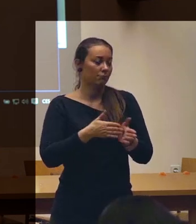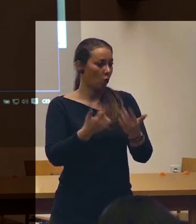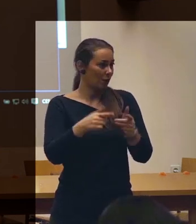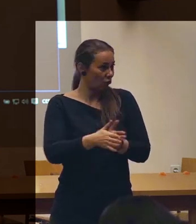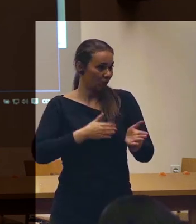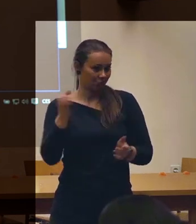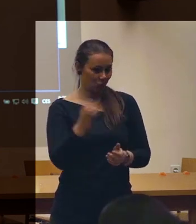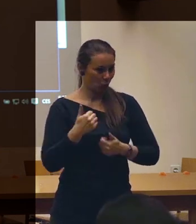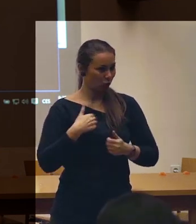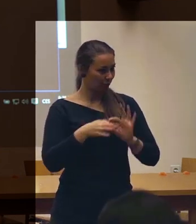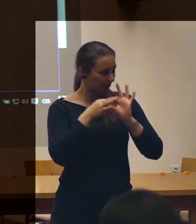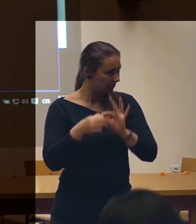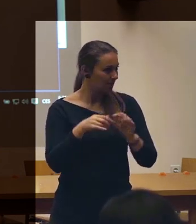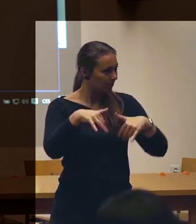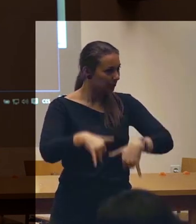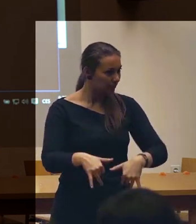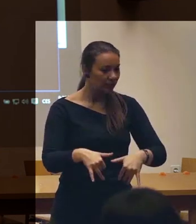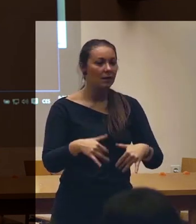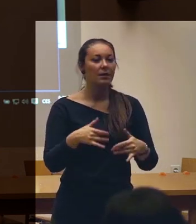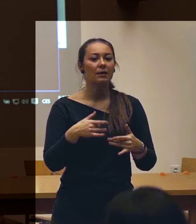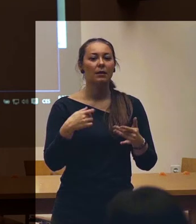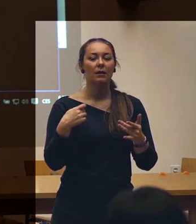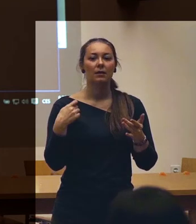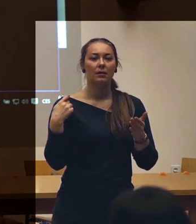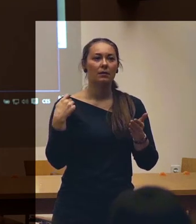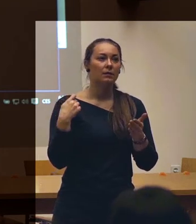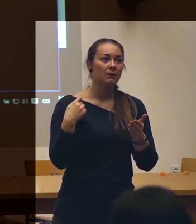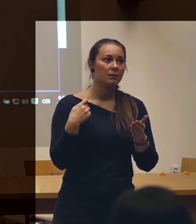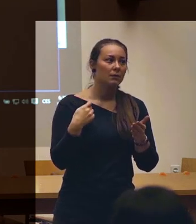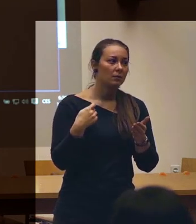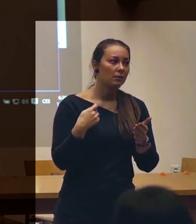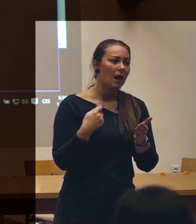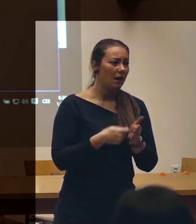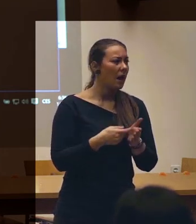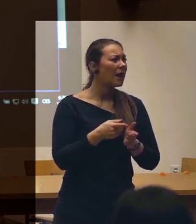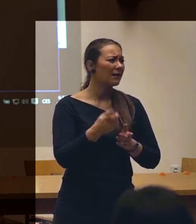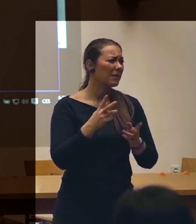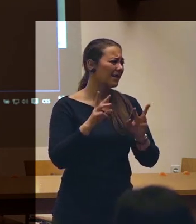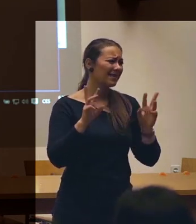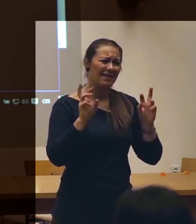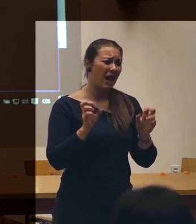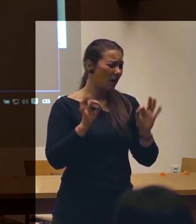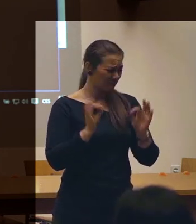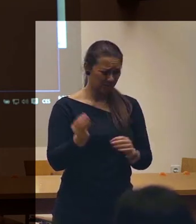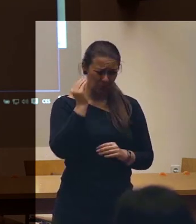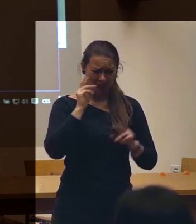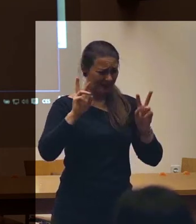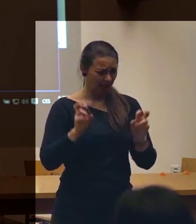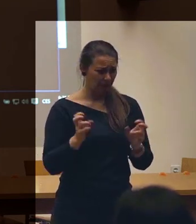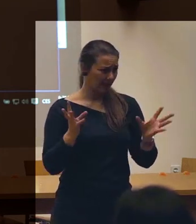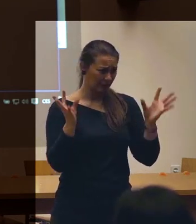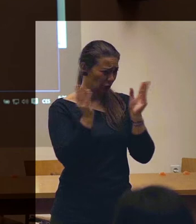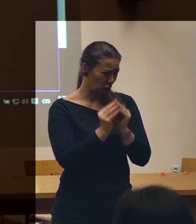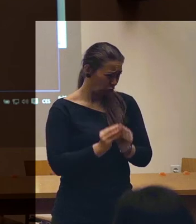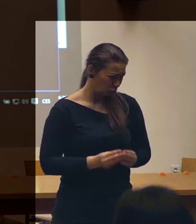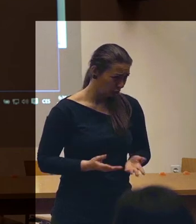and we, because my understanding that the material was quite difficult. Yeah. So it's the same as with the